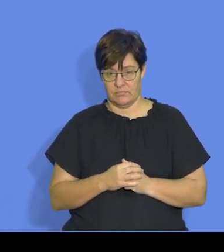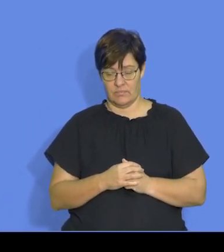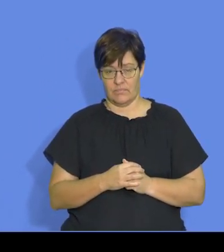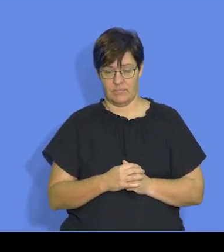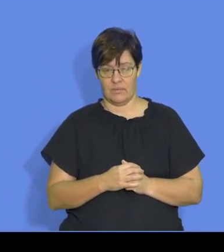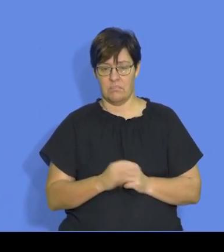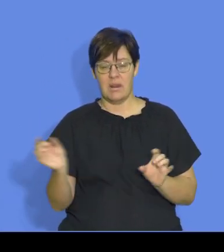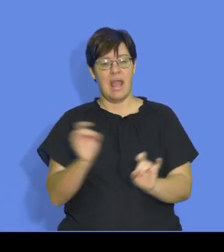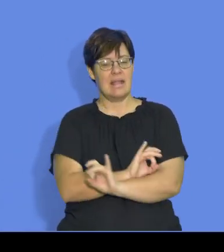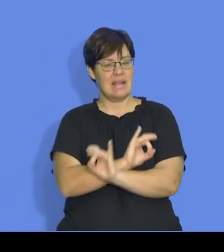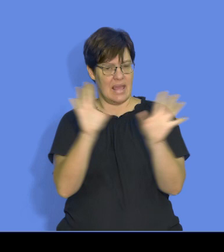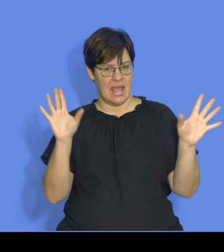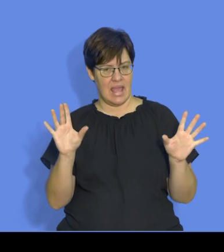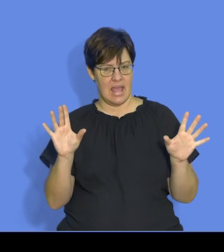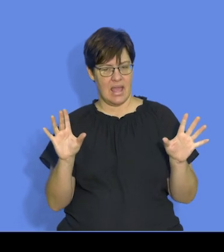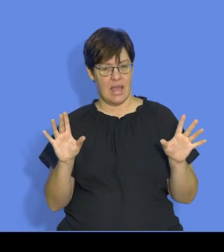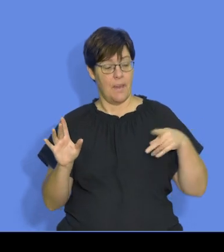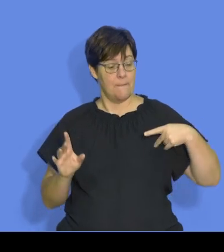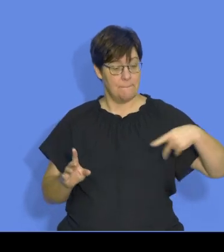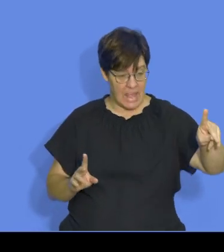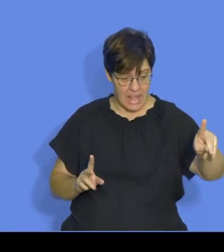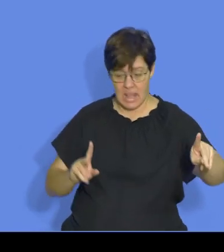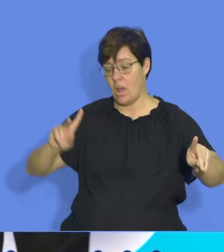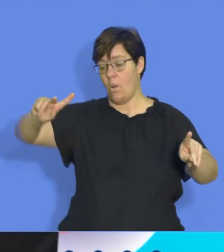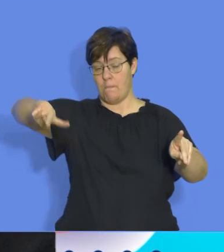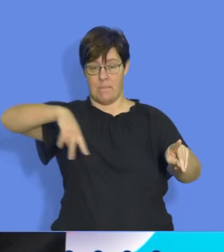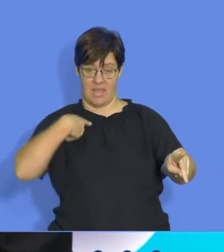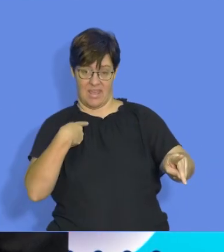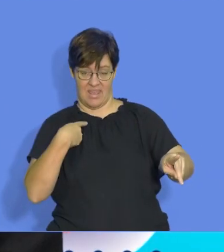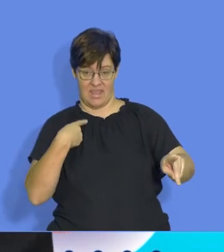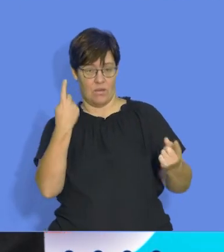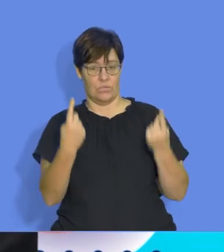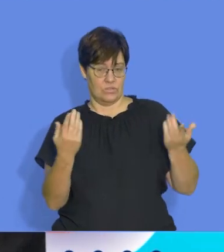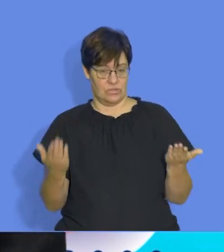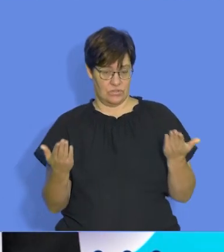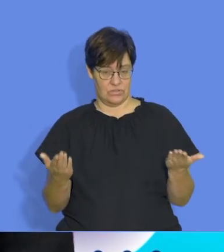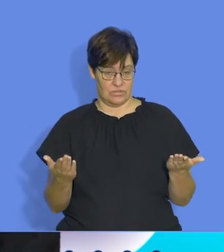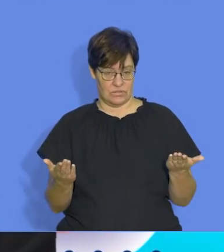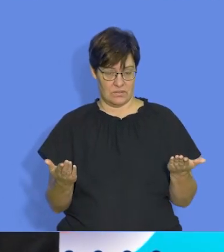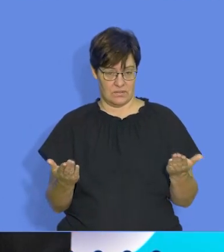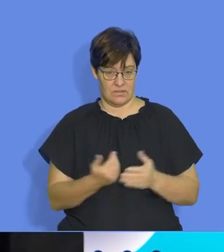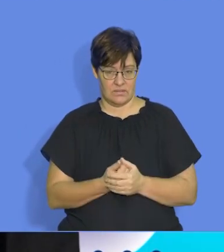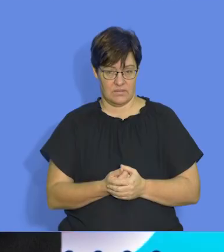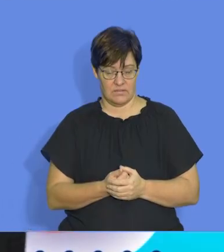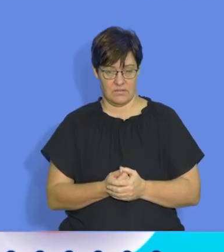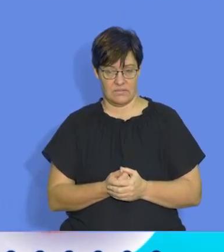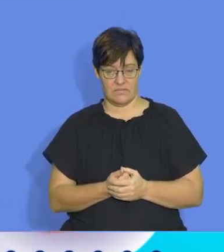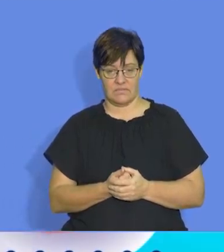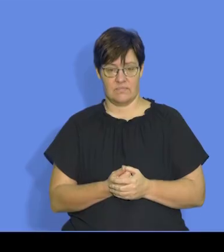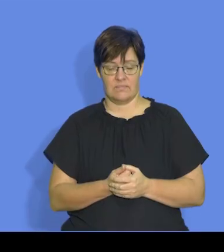clear understanding. Input VAT, all the VAT that you've paid. Output VAT, all the VAT that you have